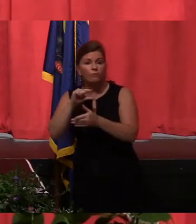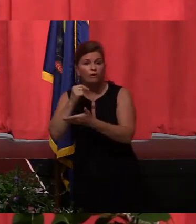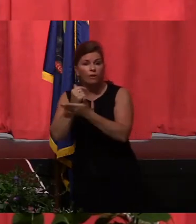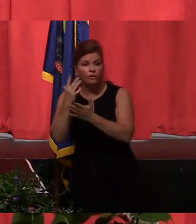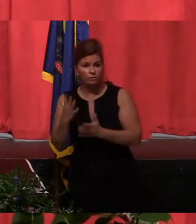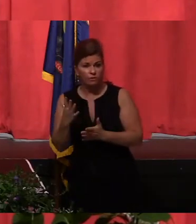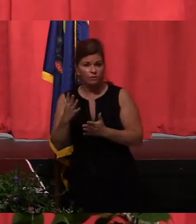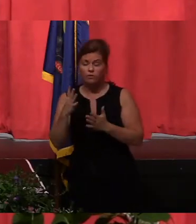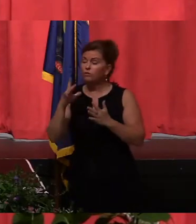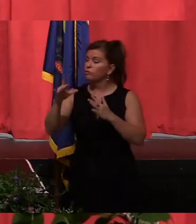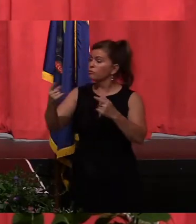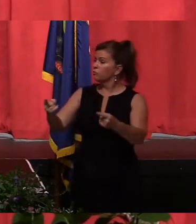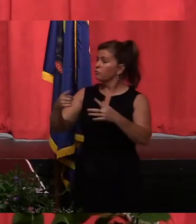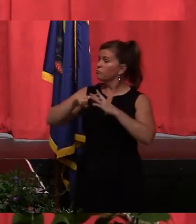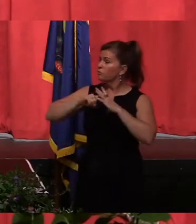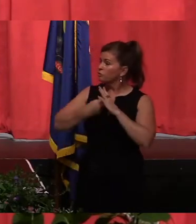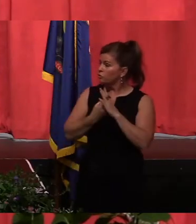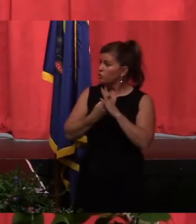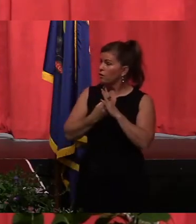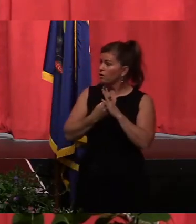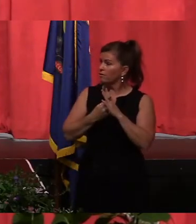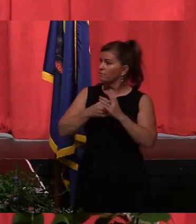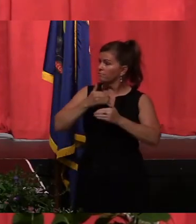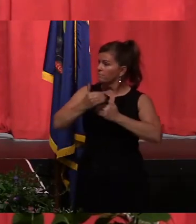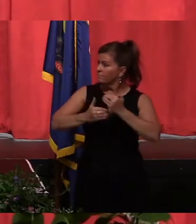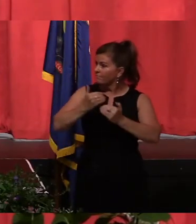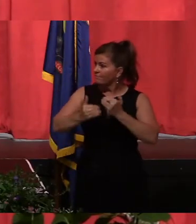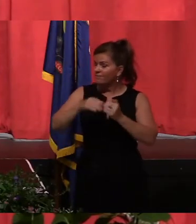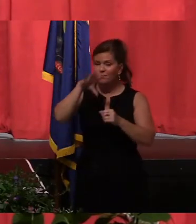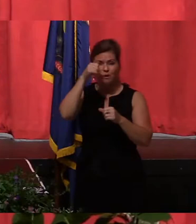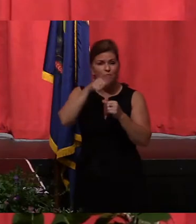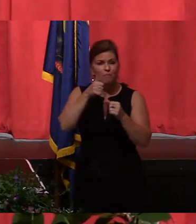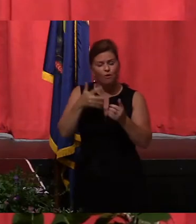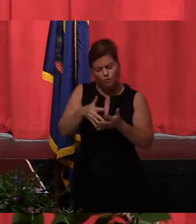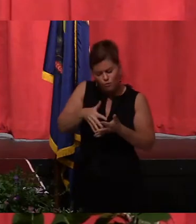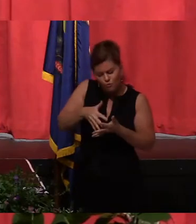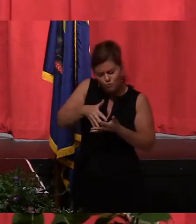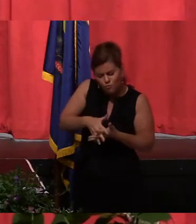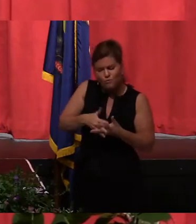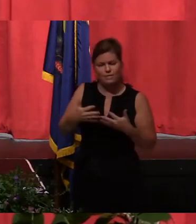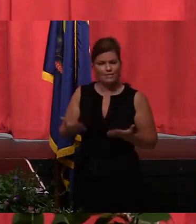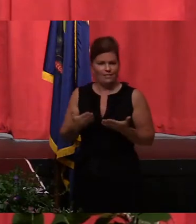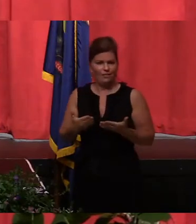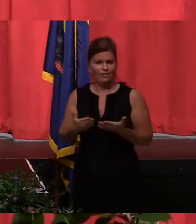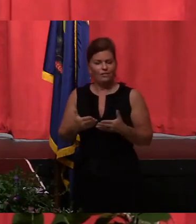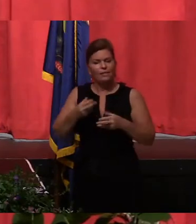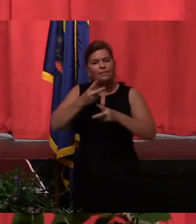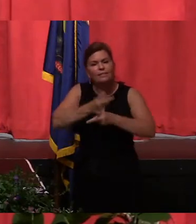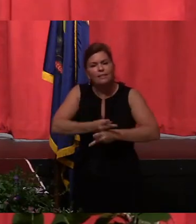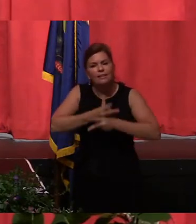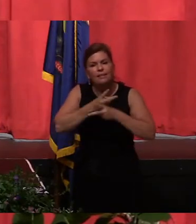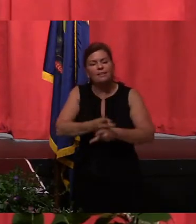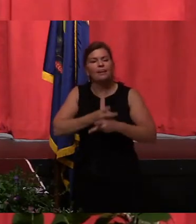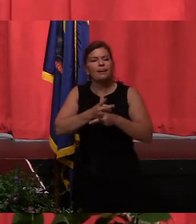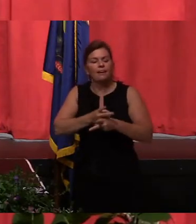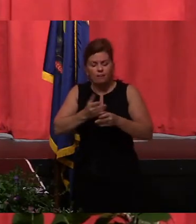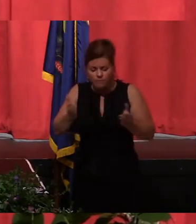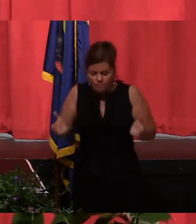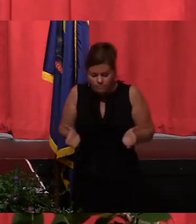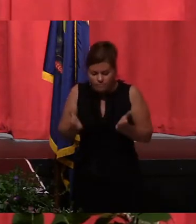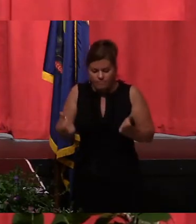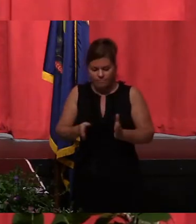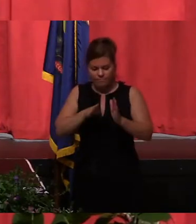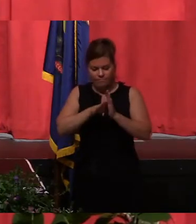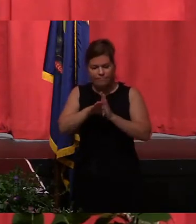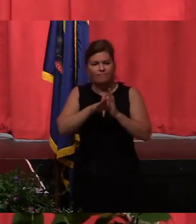as you begin your journey into the future, remember your roots, nurture them, grow them, and build a legacy